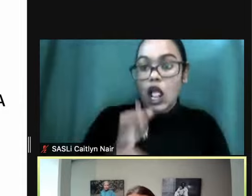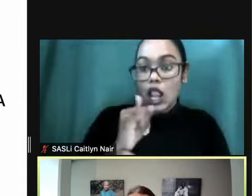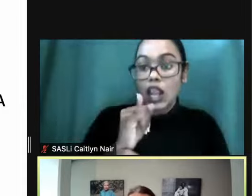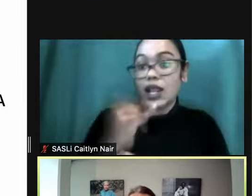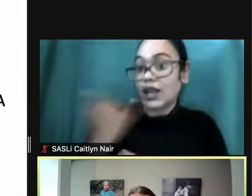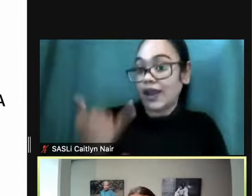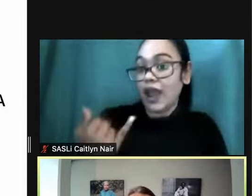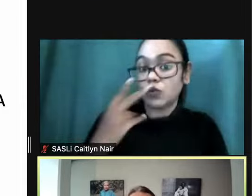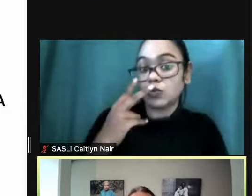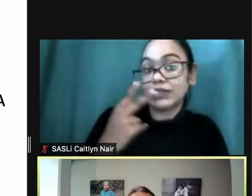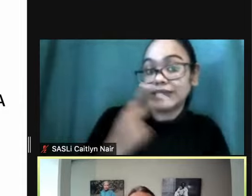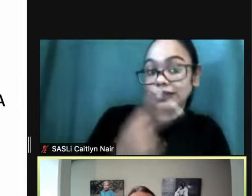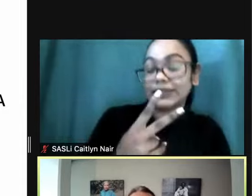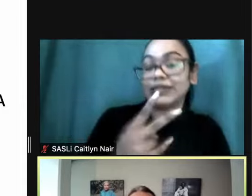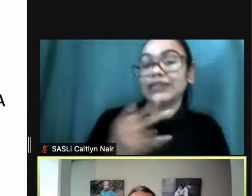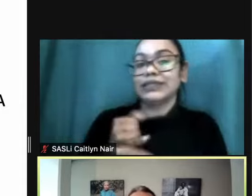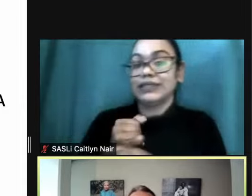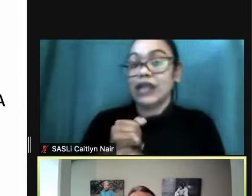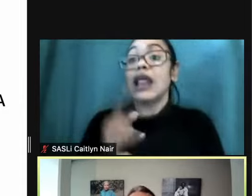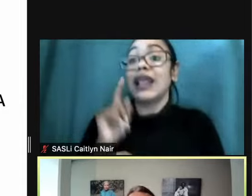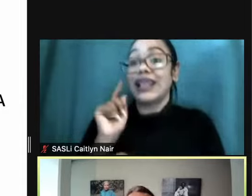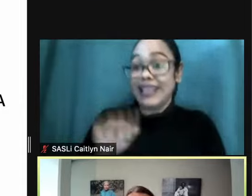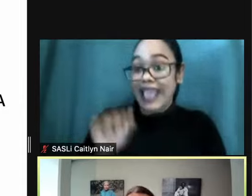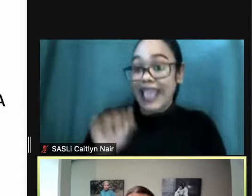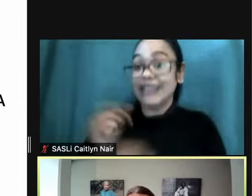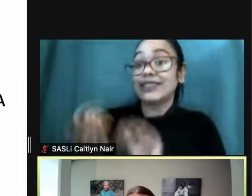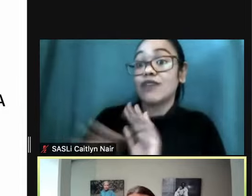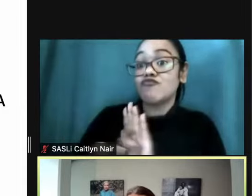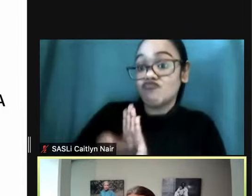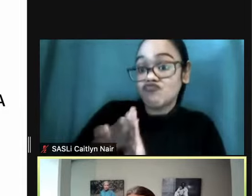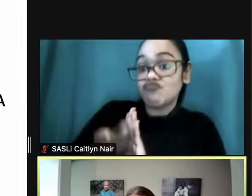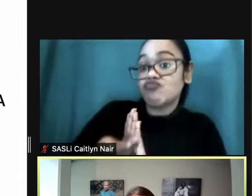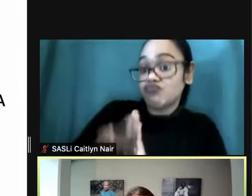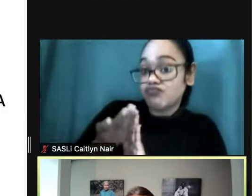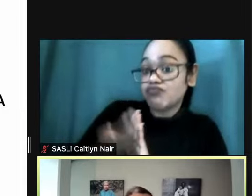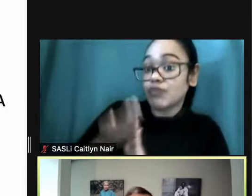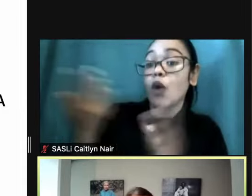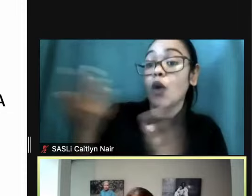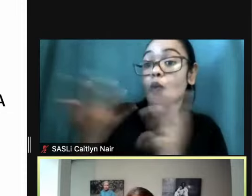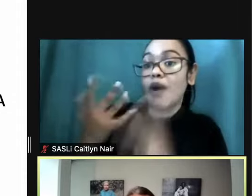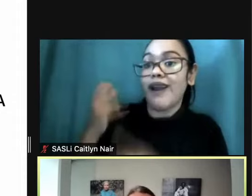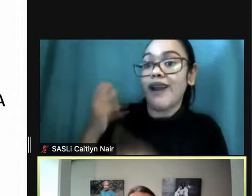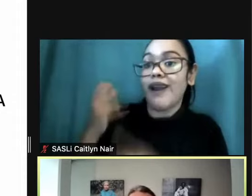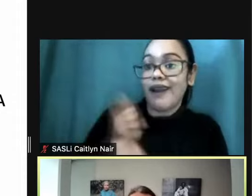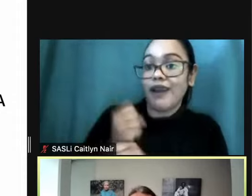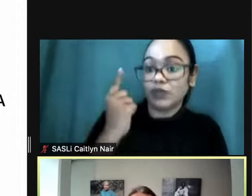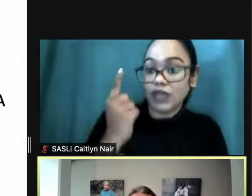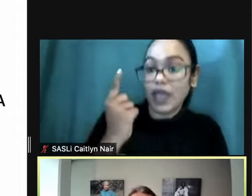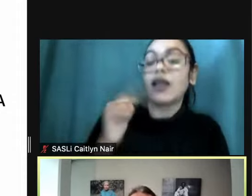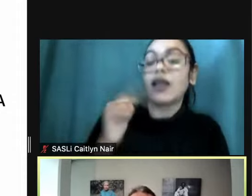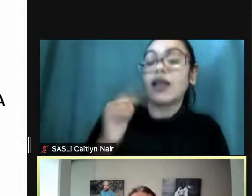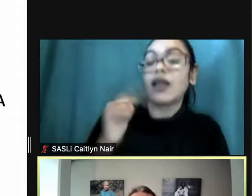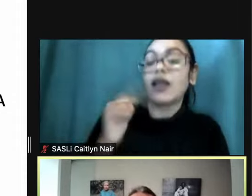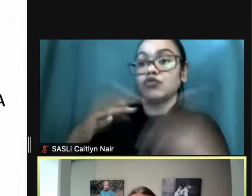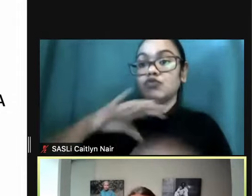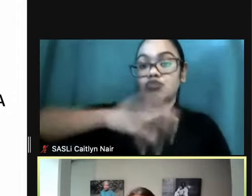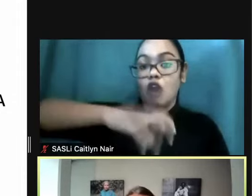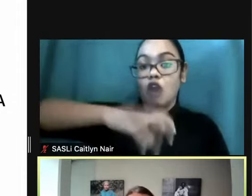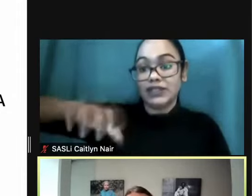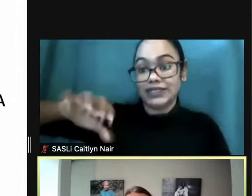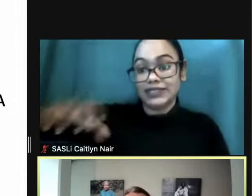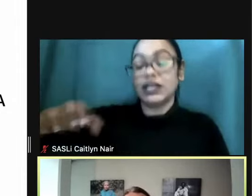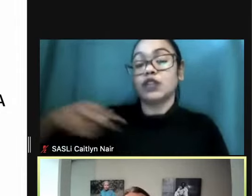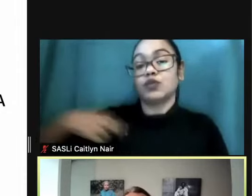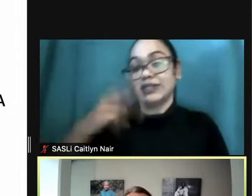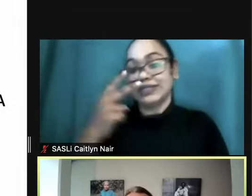this lineage has rapidly increased in Gauteng and may already be present in most provinces. That's what we will show you. We can make